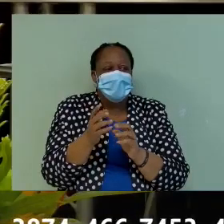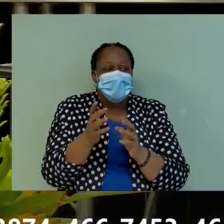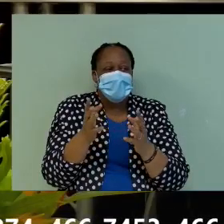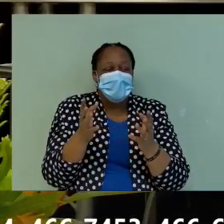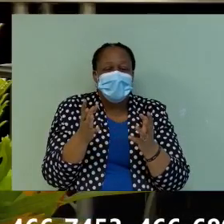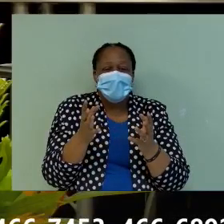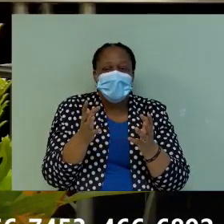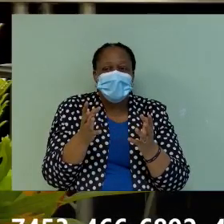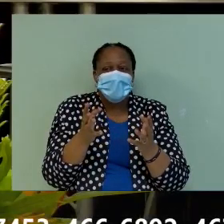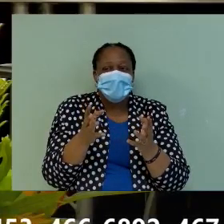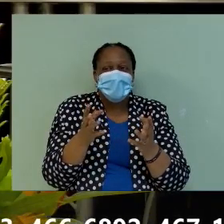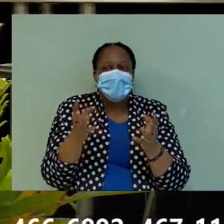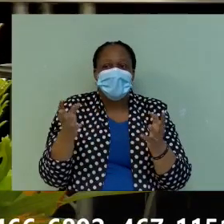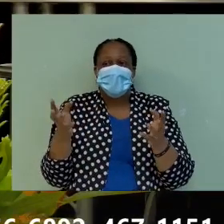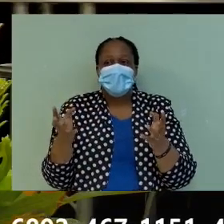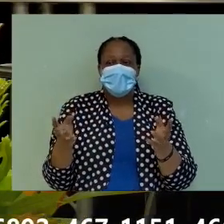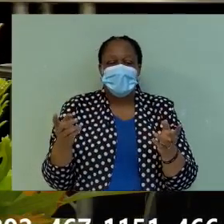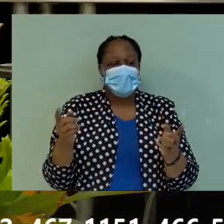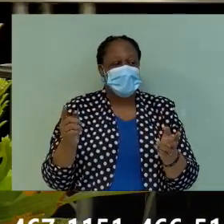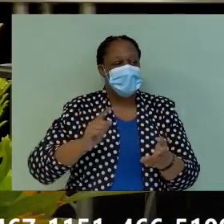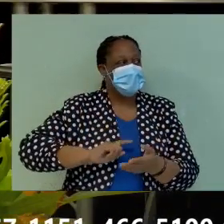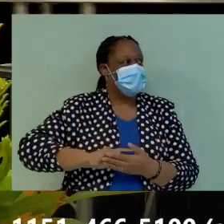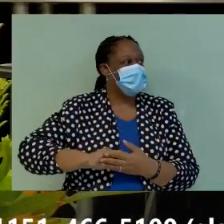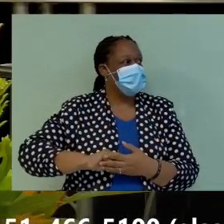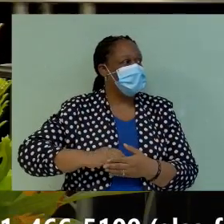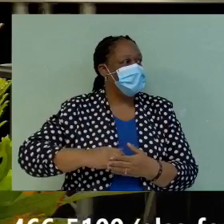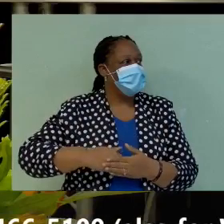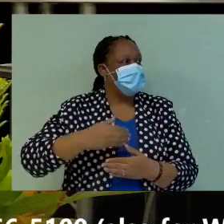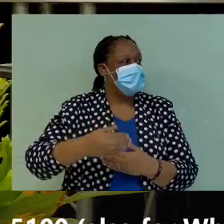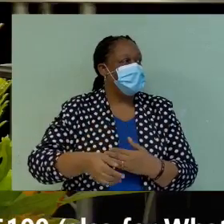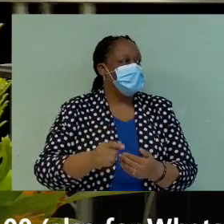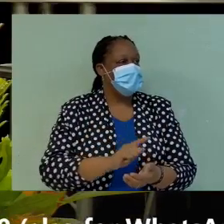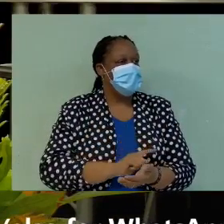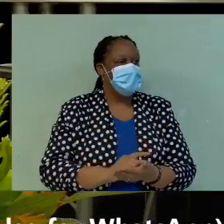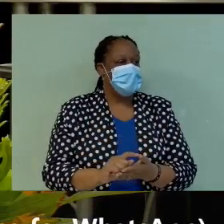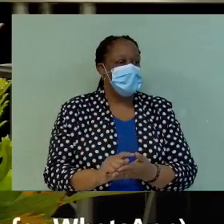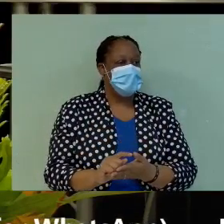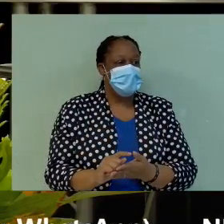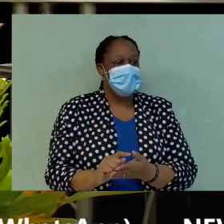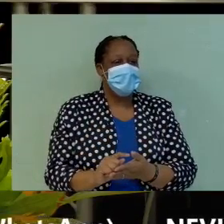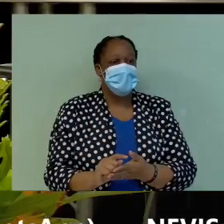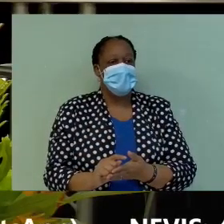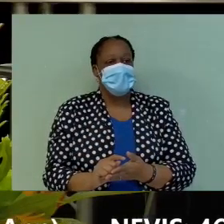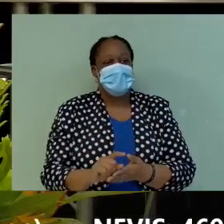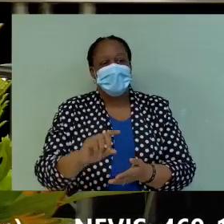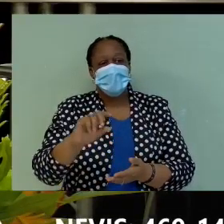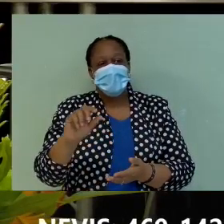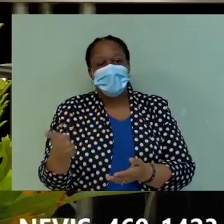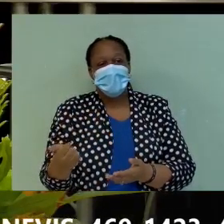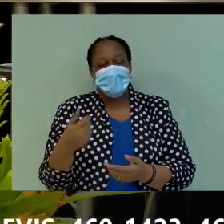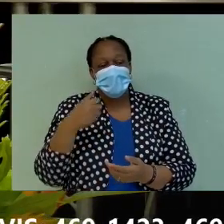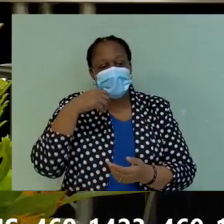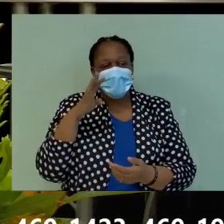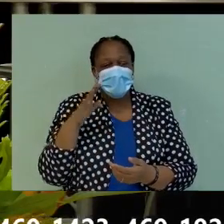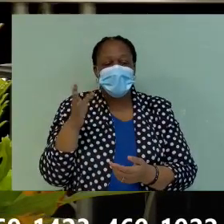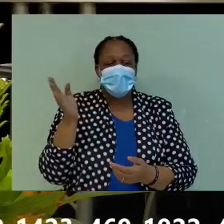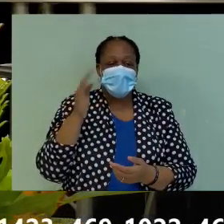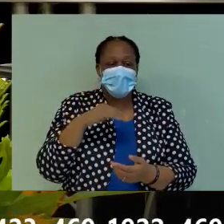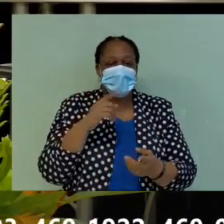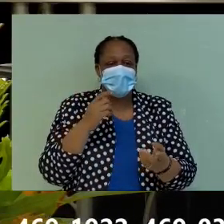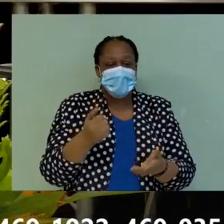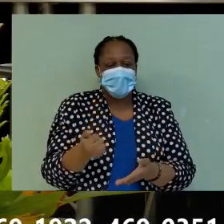a little break. As he said to me last night, Mr. Samuel, I need a break too, okay? So we will also give him a break. So thank you,